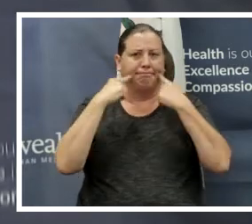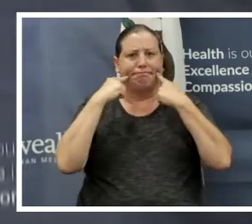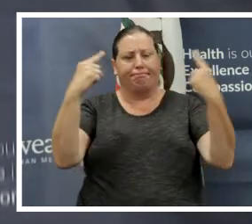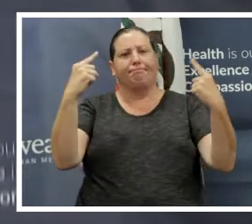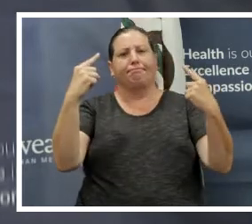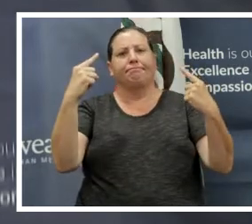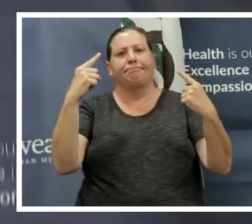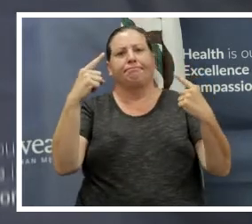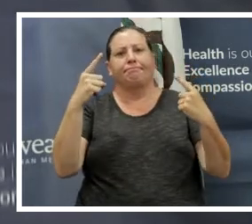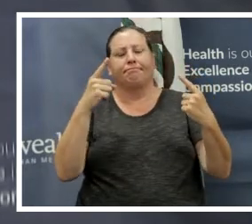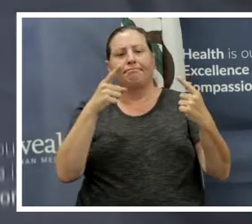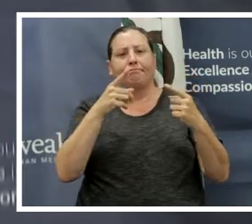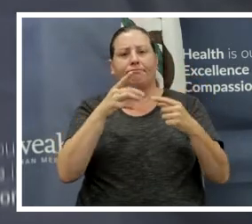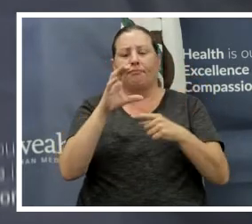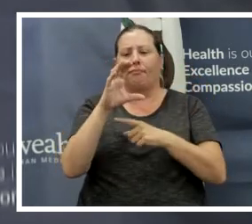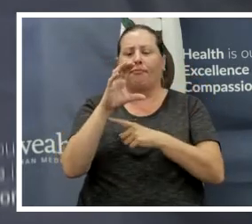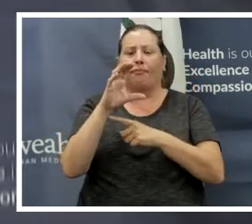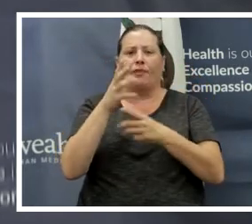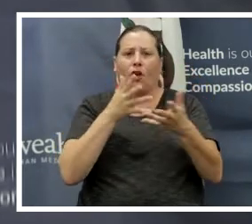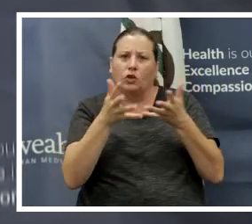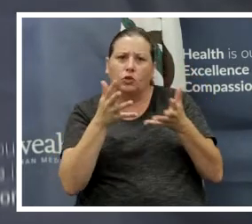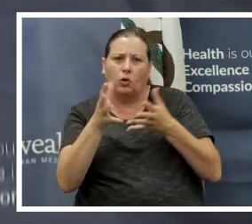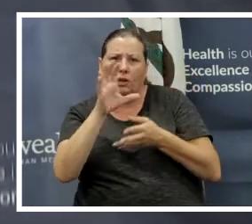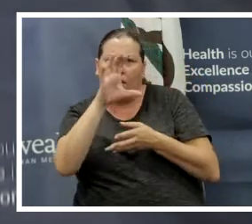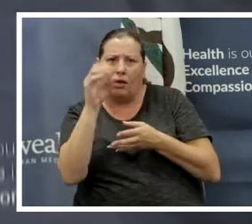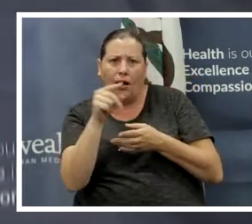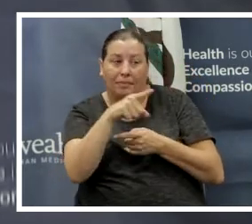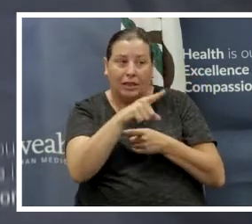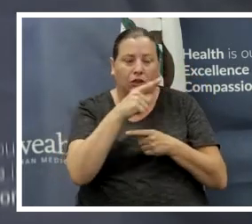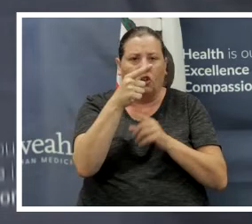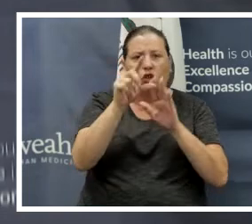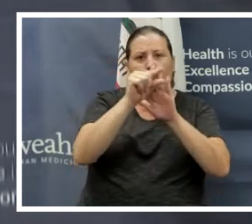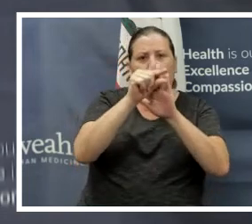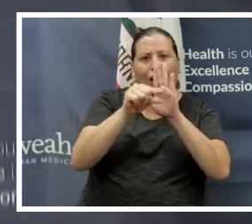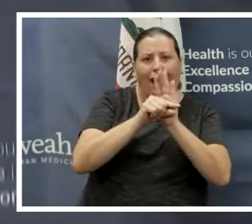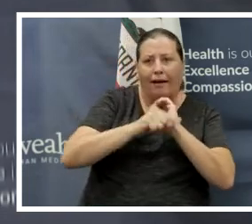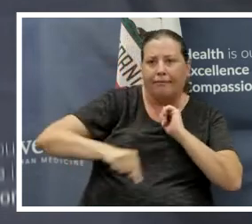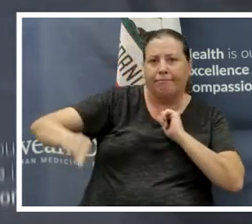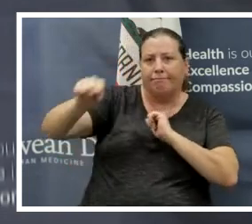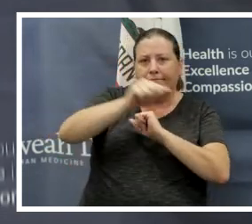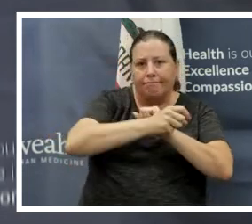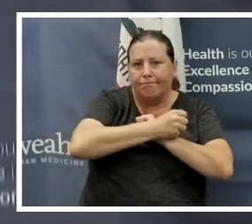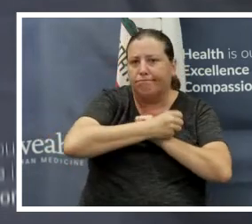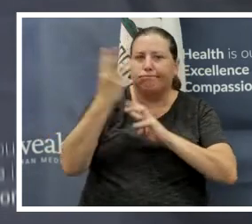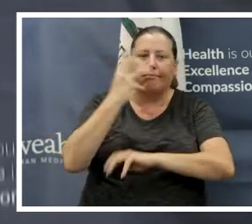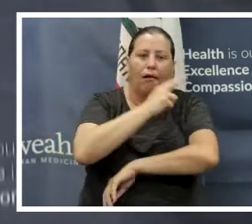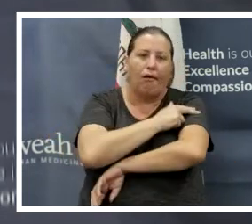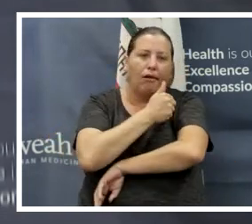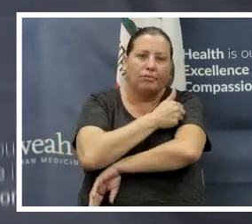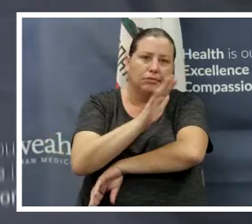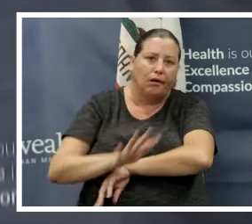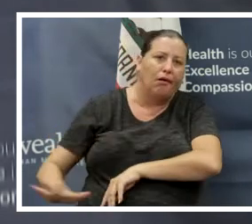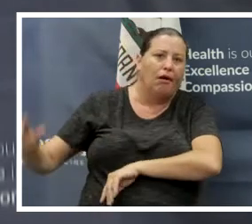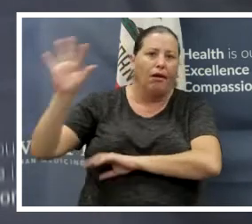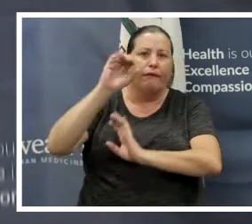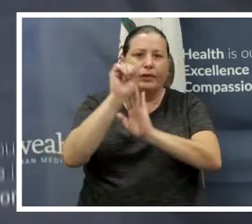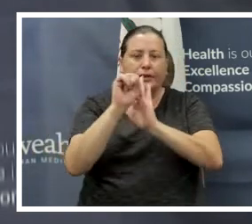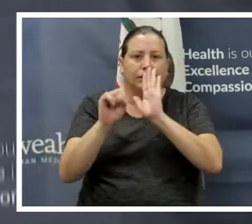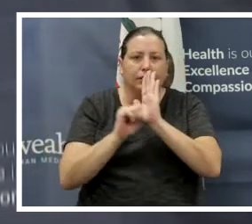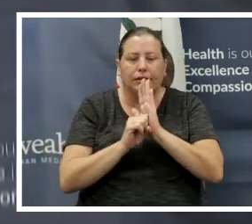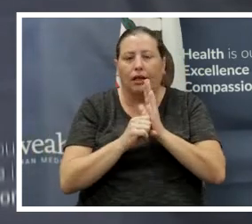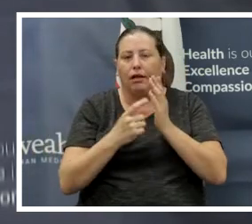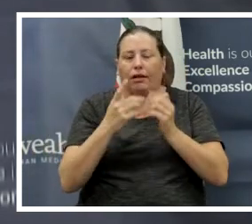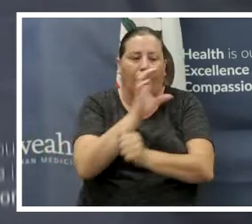that grades all the 4,500 hospitals across the United States on multiple different clinical measures,